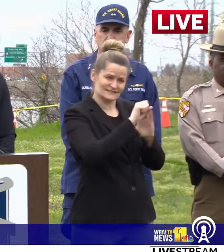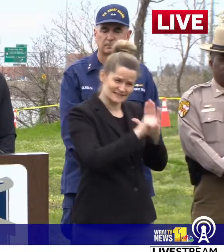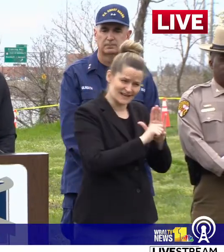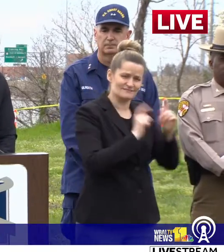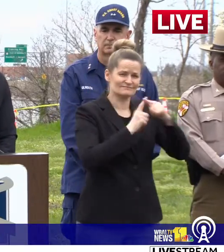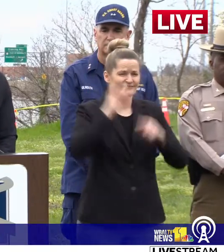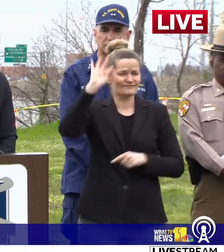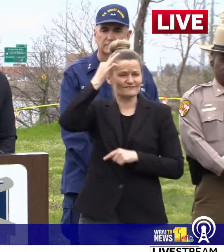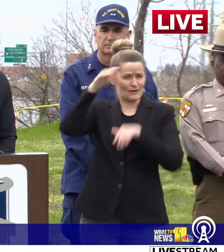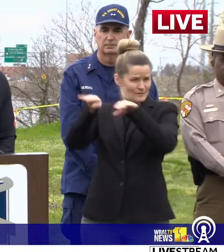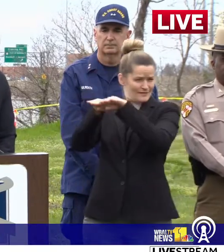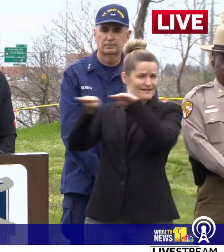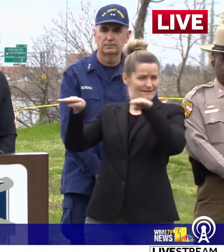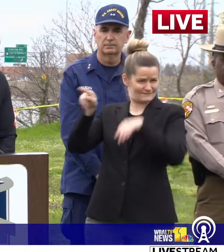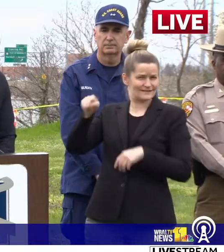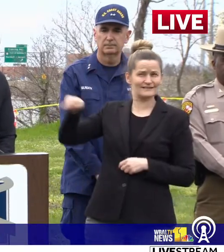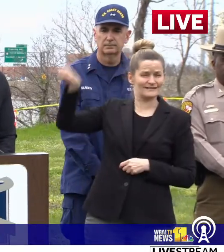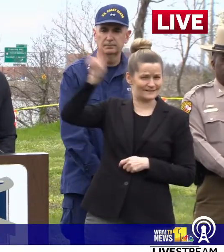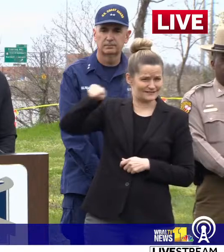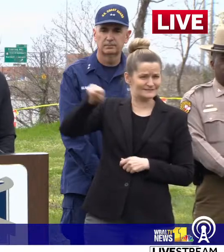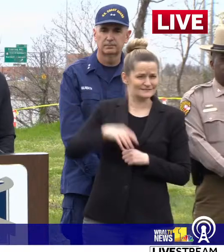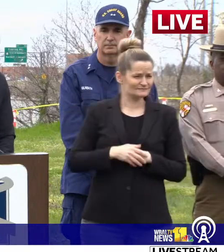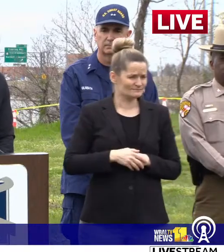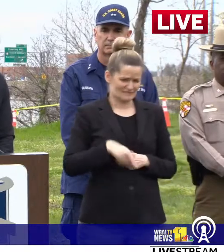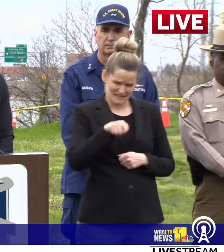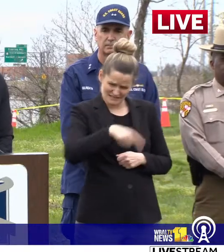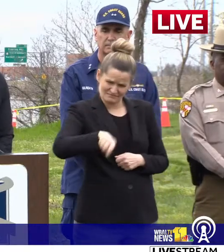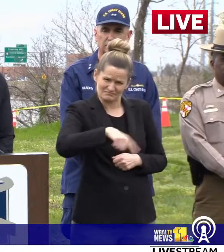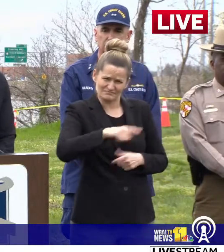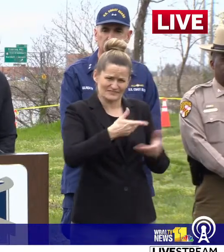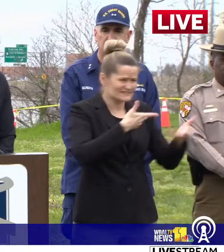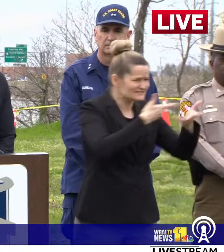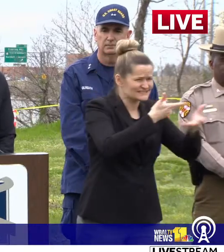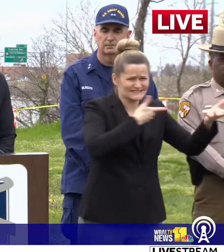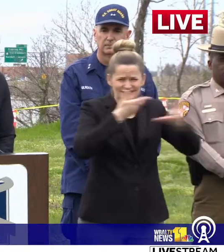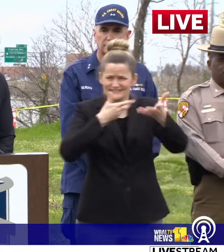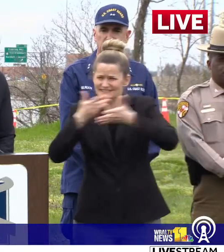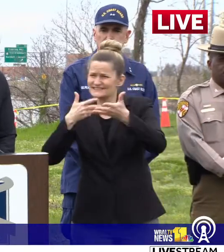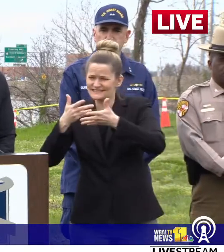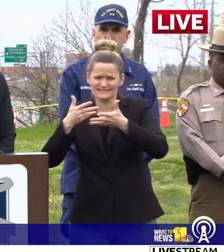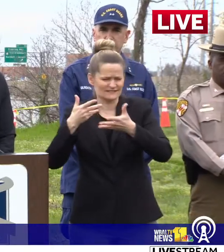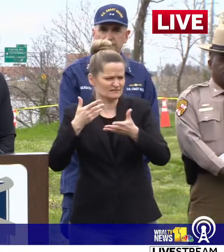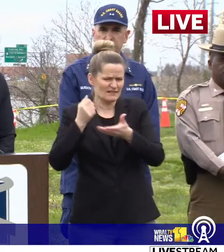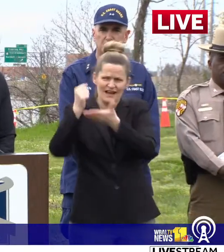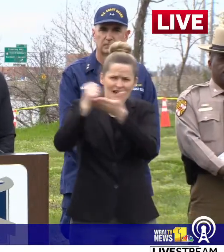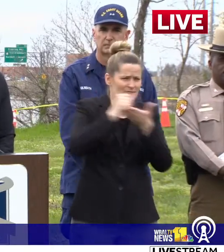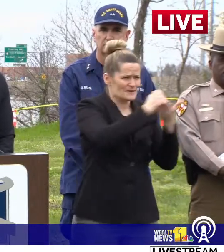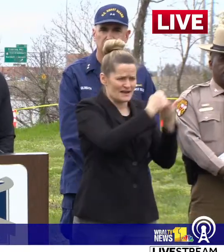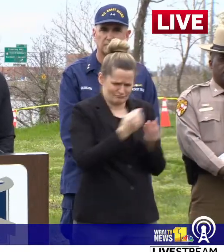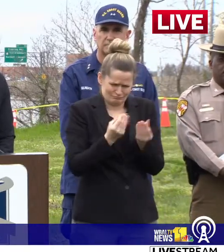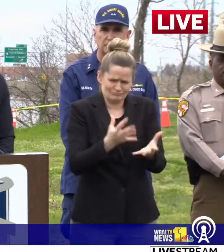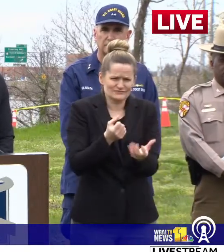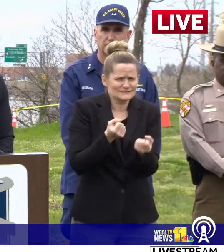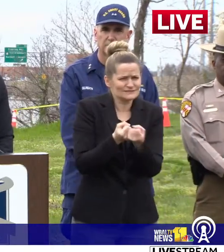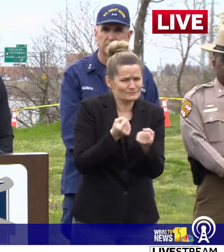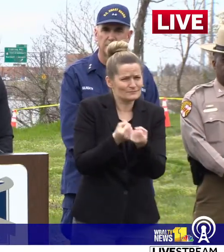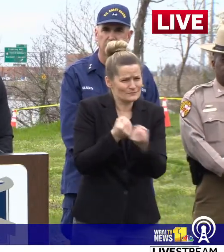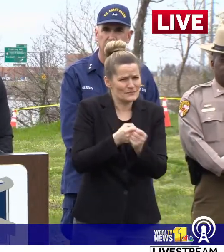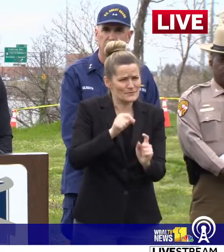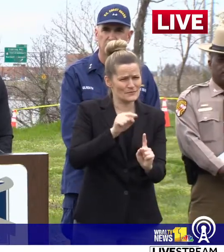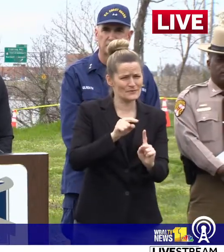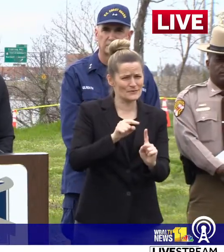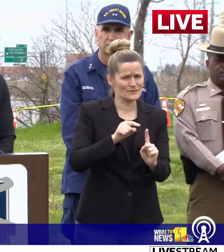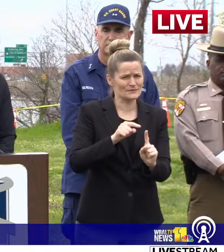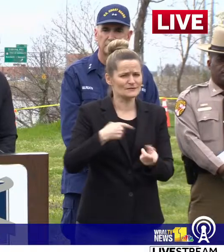the country, and who have been working on this response throughout. So first, on our recovery